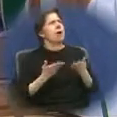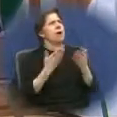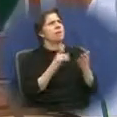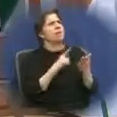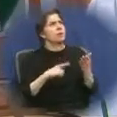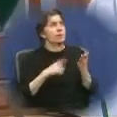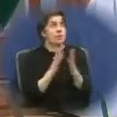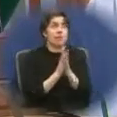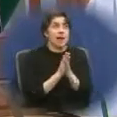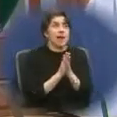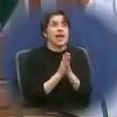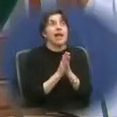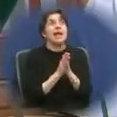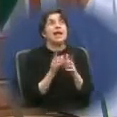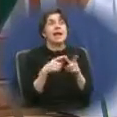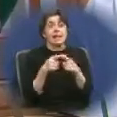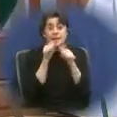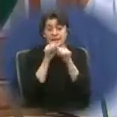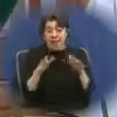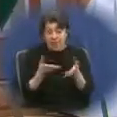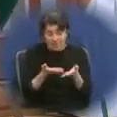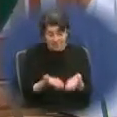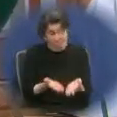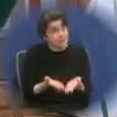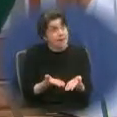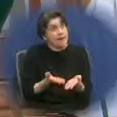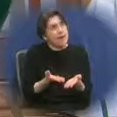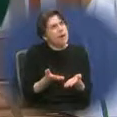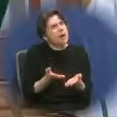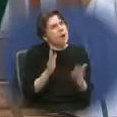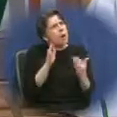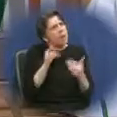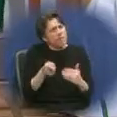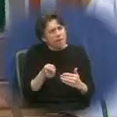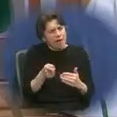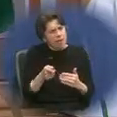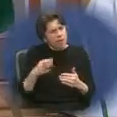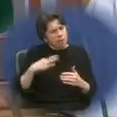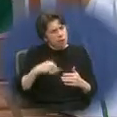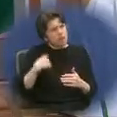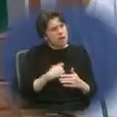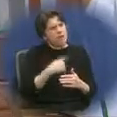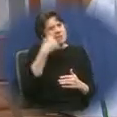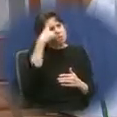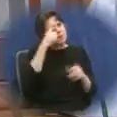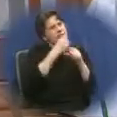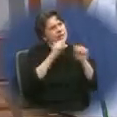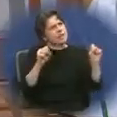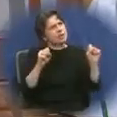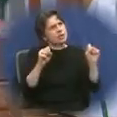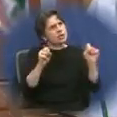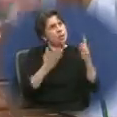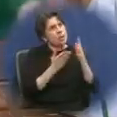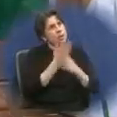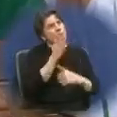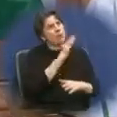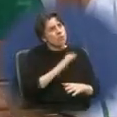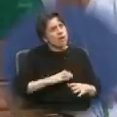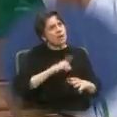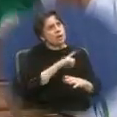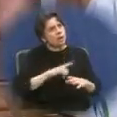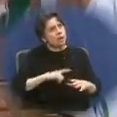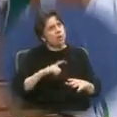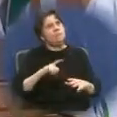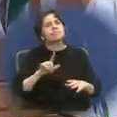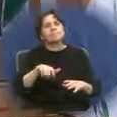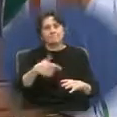we pray, and in sanctifying them, grant that they may profit us for salvation. Amen. Through Christ our Lord.